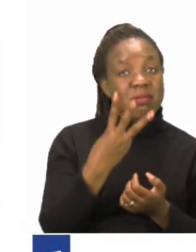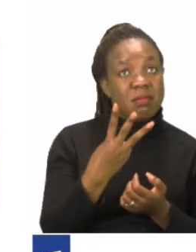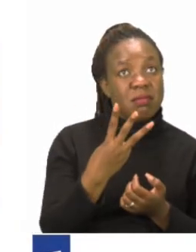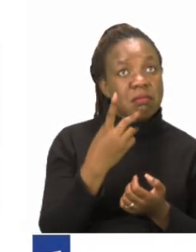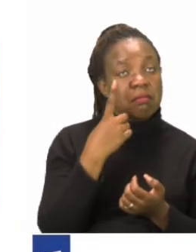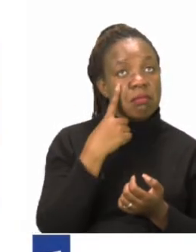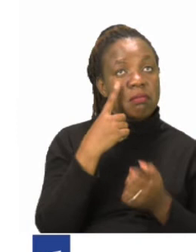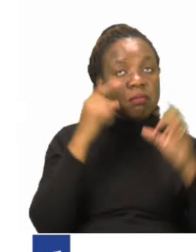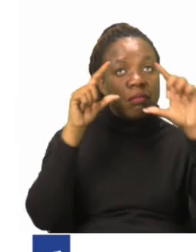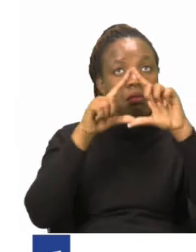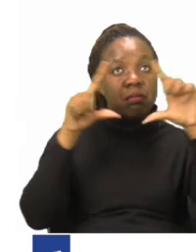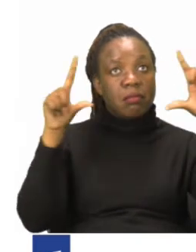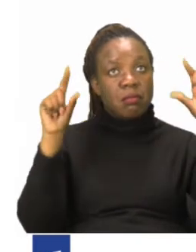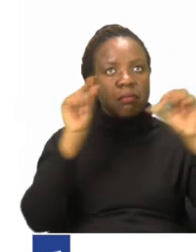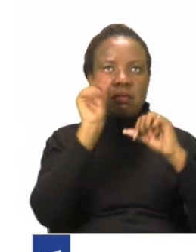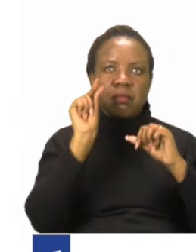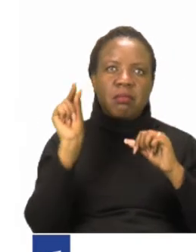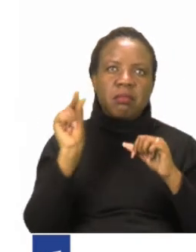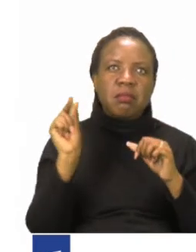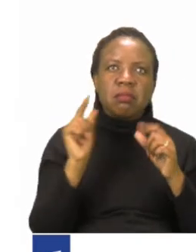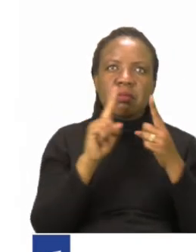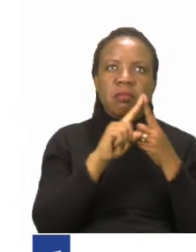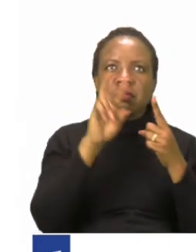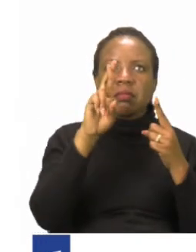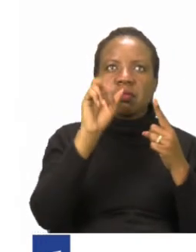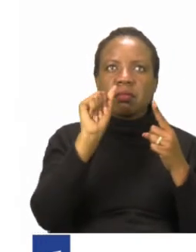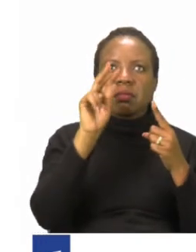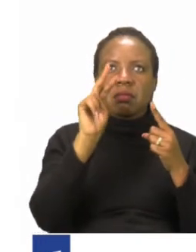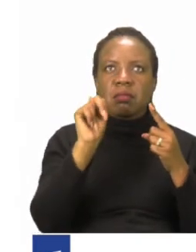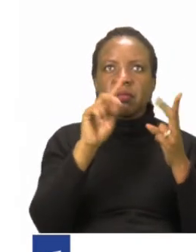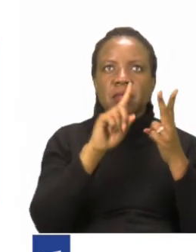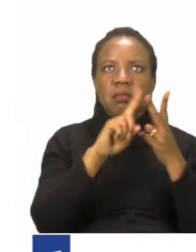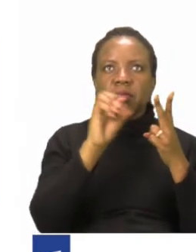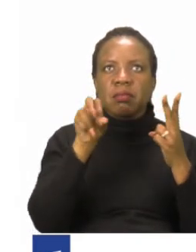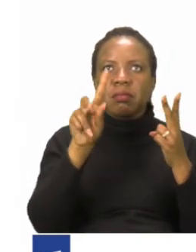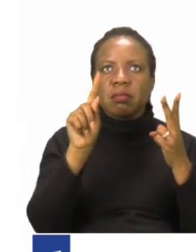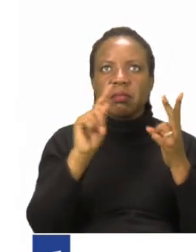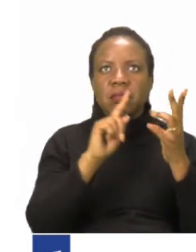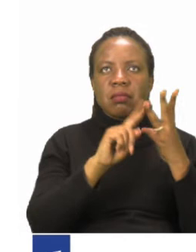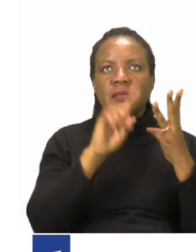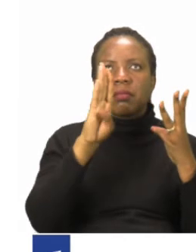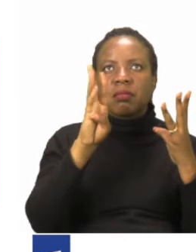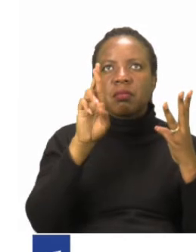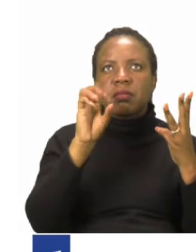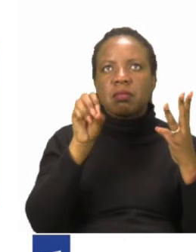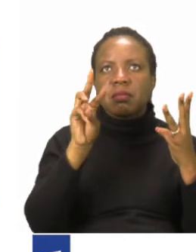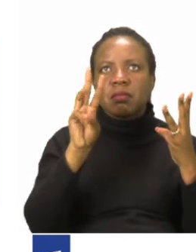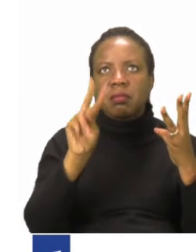words that we have to look for. Ran, out, brown, magic